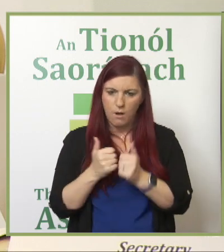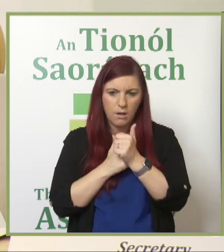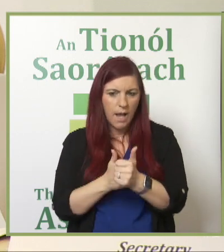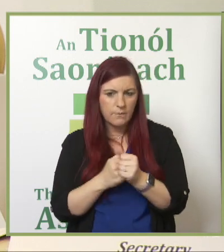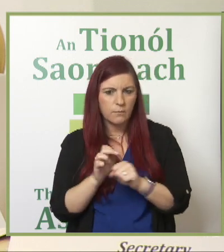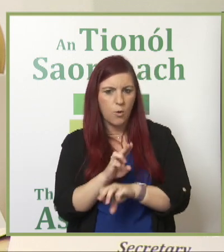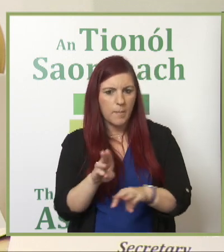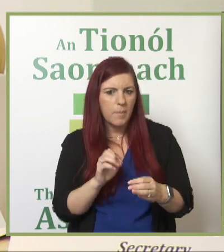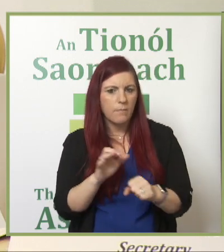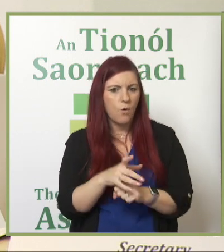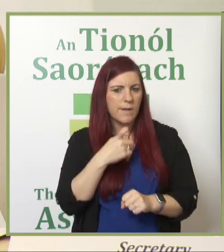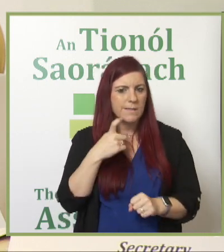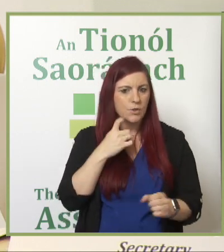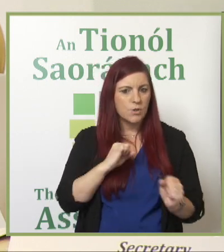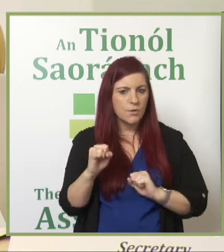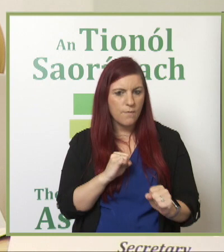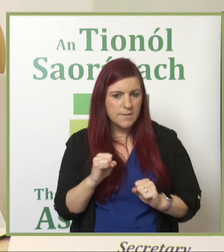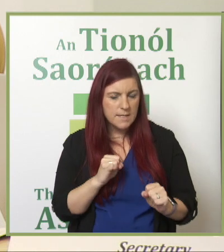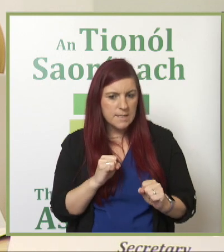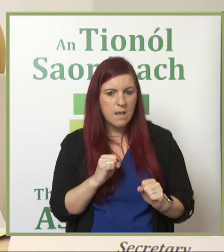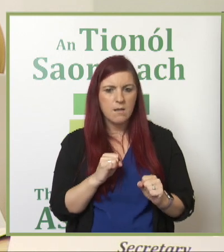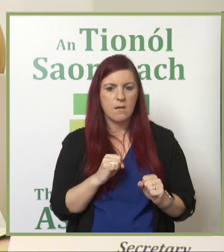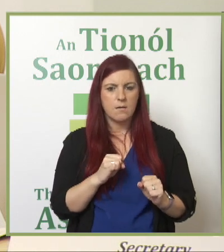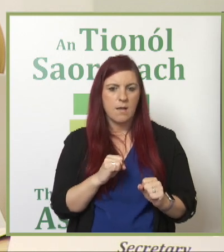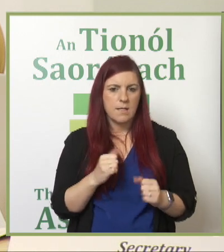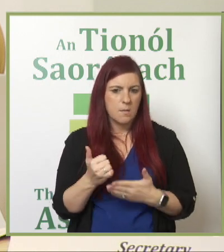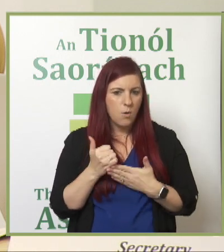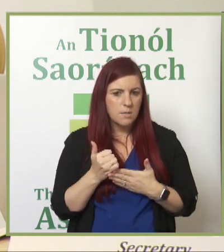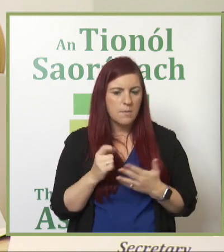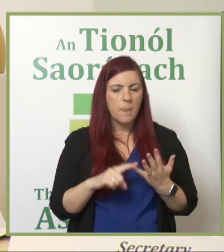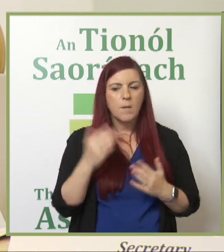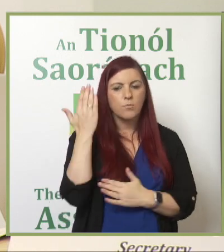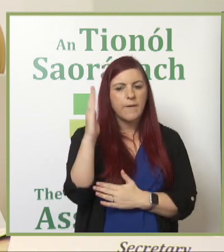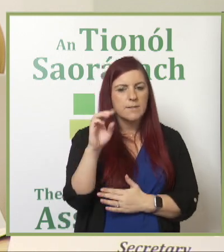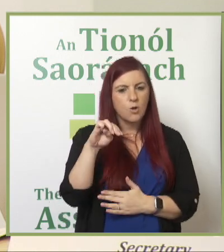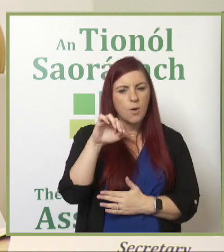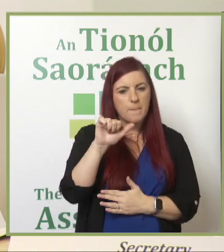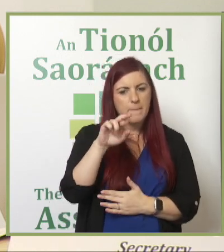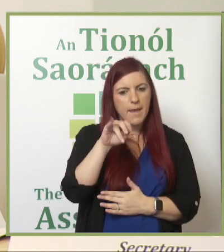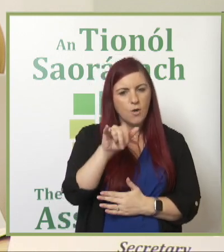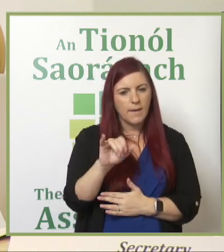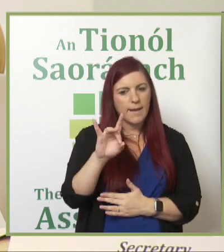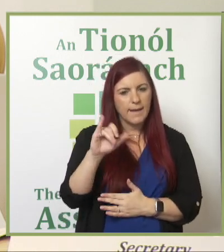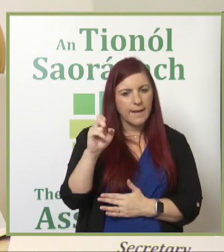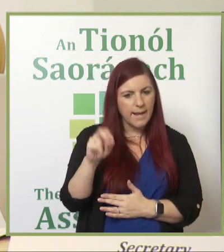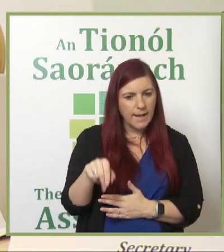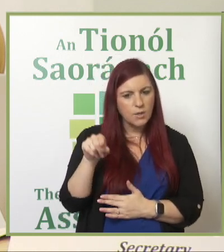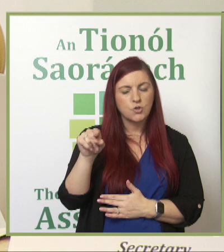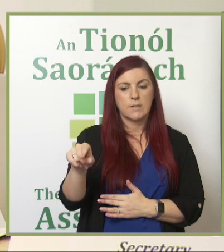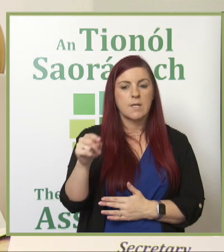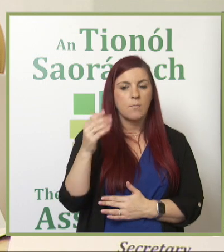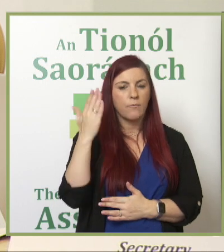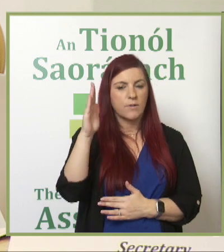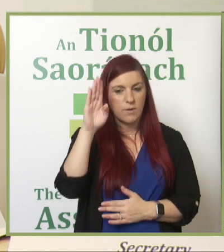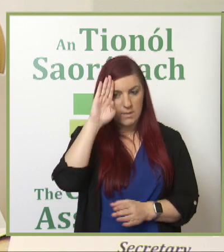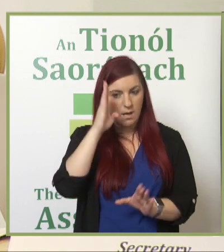addiction services and people using drugs, who've used drugs and need supports. Professor Mary Cannon, who's a professor of psychiatry in